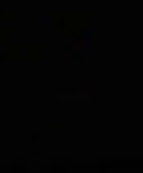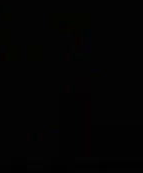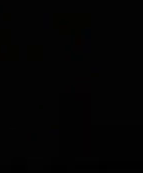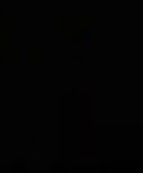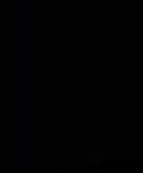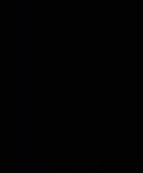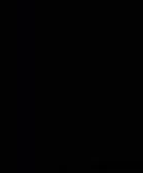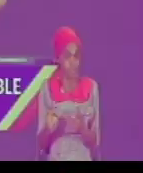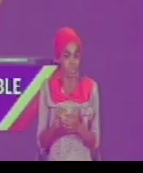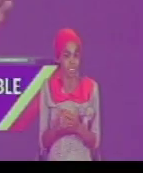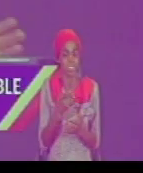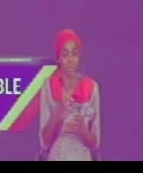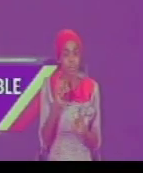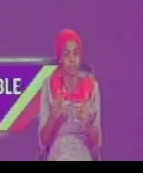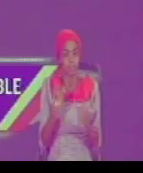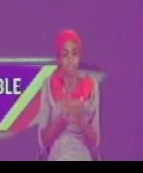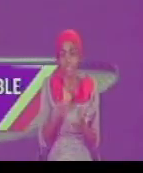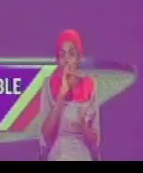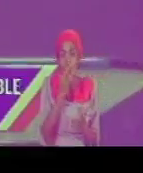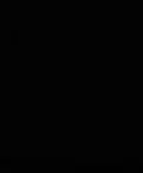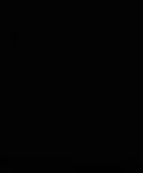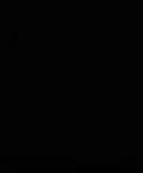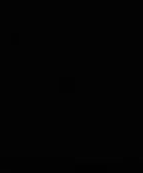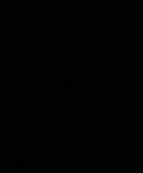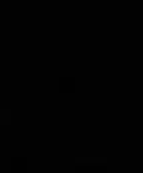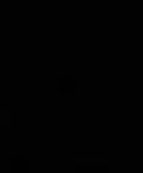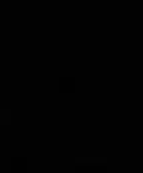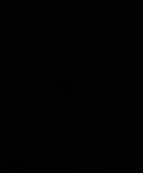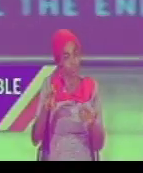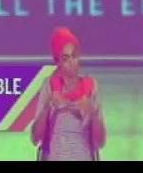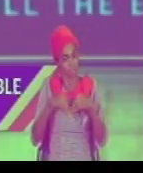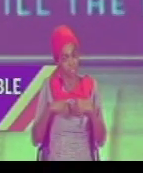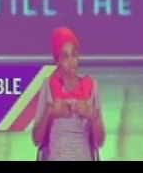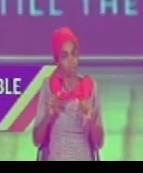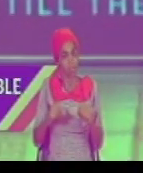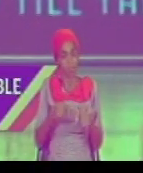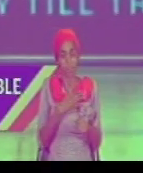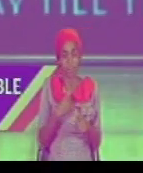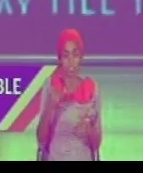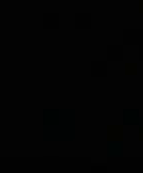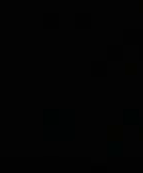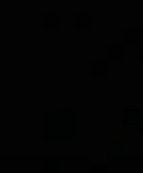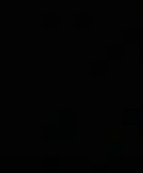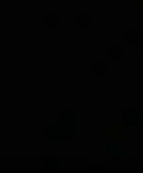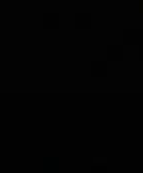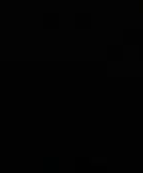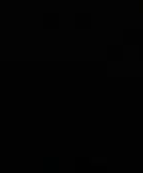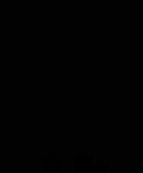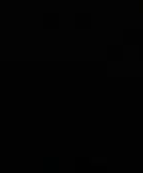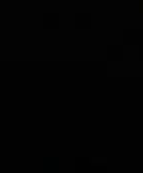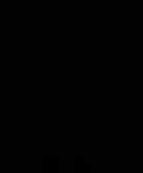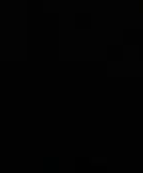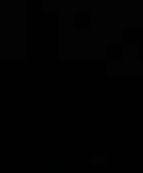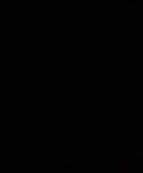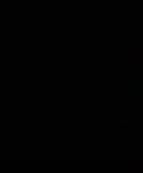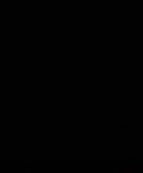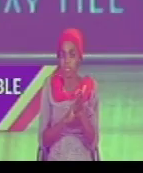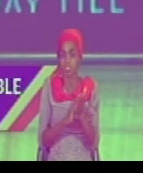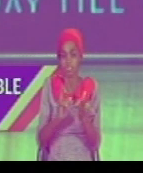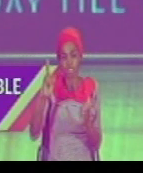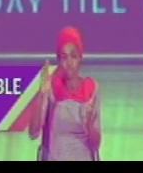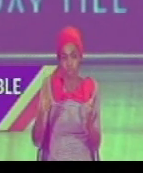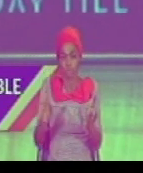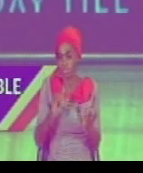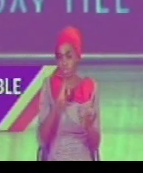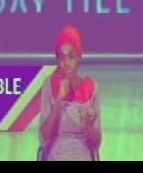people praise unacceptable. And we look at the history and then we're able to draw a conclusion.